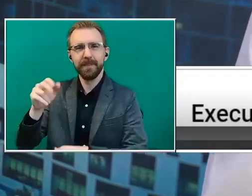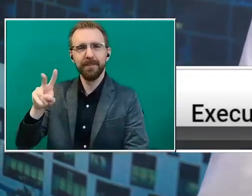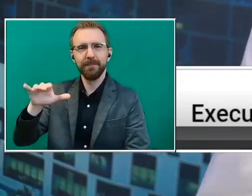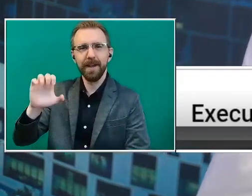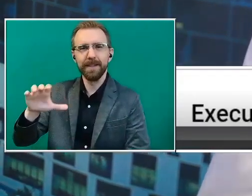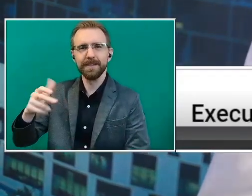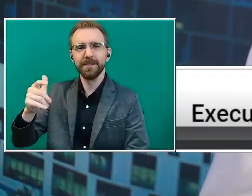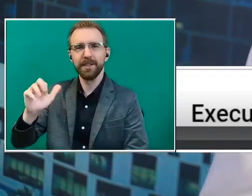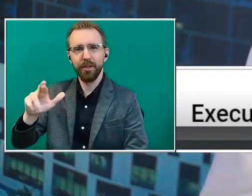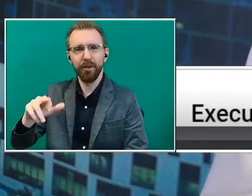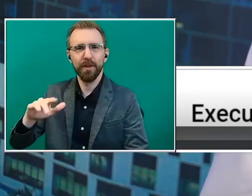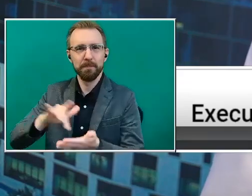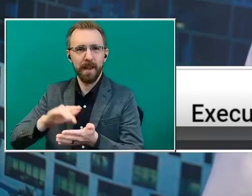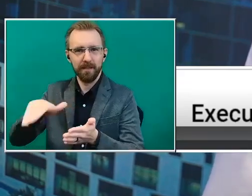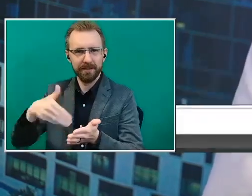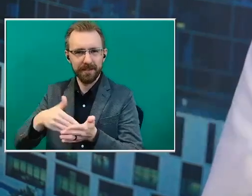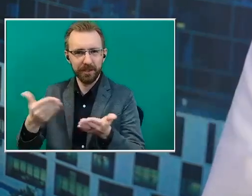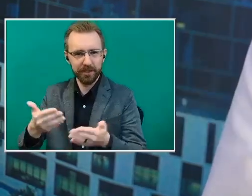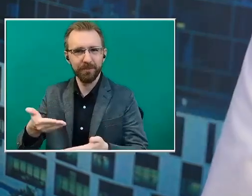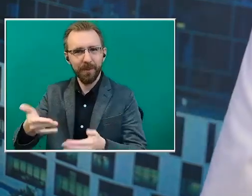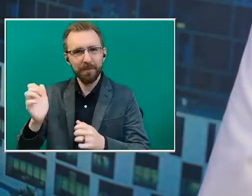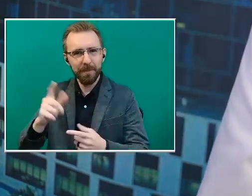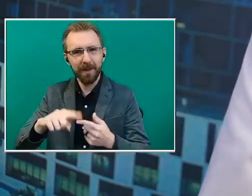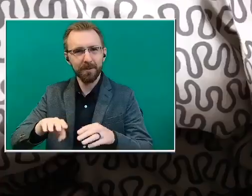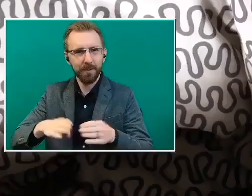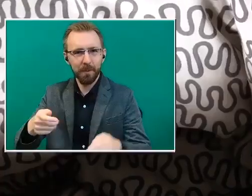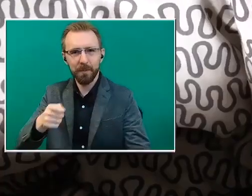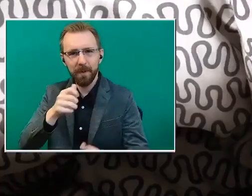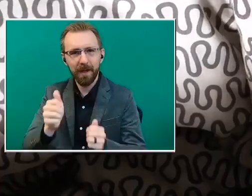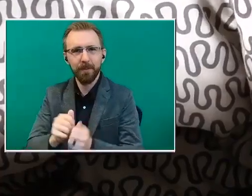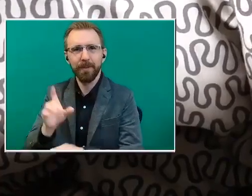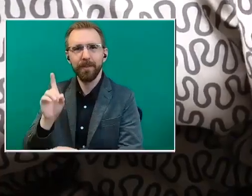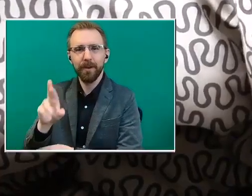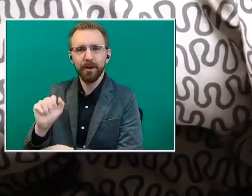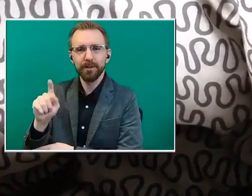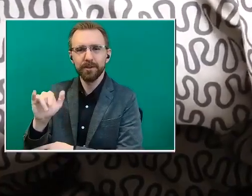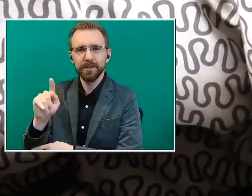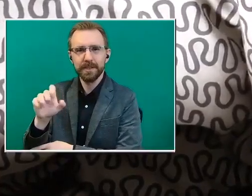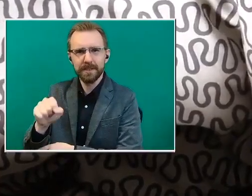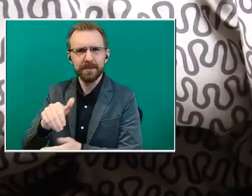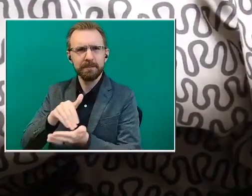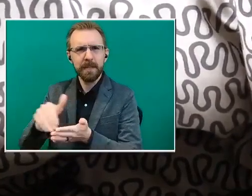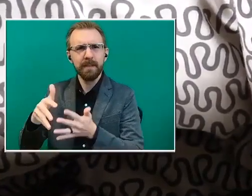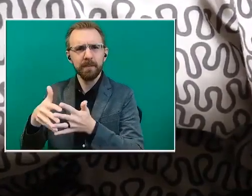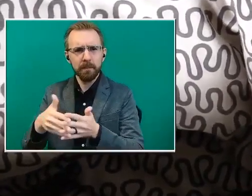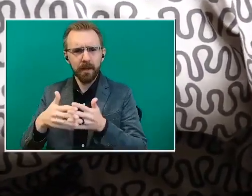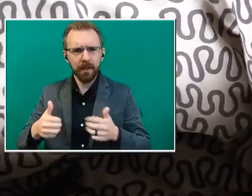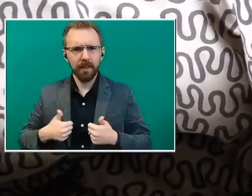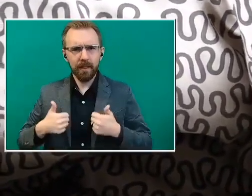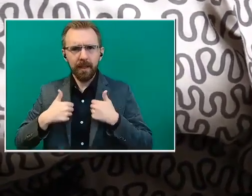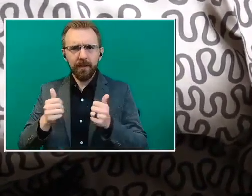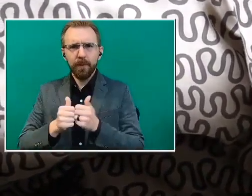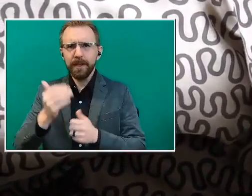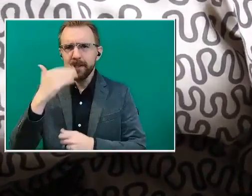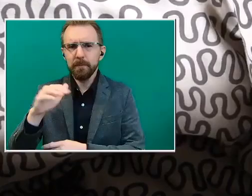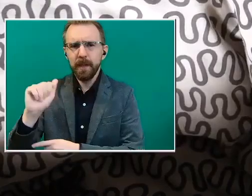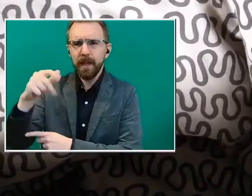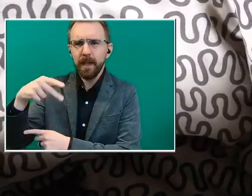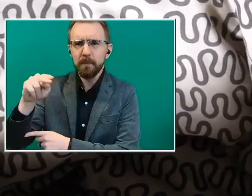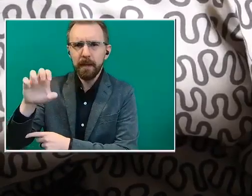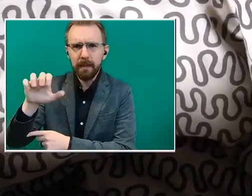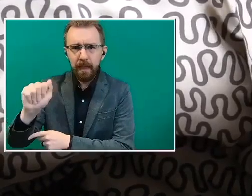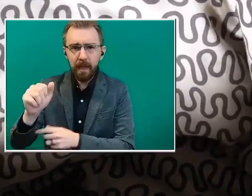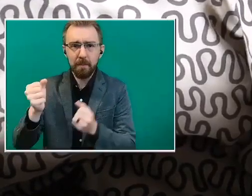Welcome back to Open Mics with Dr. Stites. Millions of Americans live with sleep apnea, and many of them